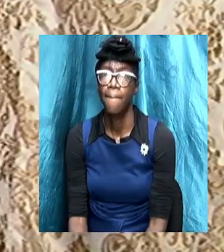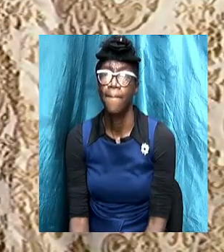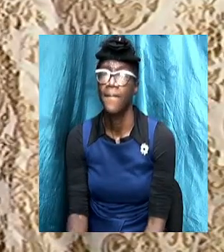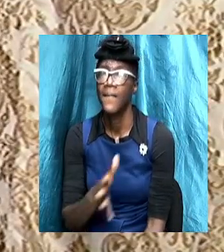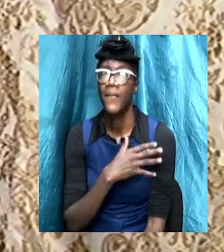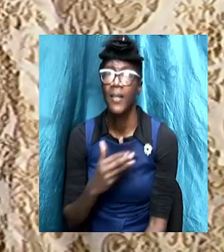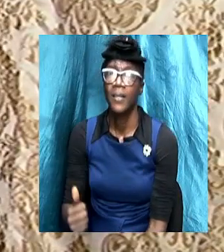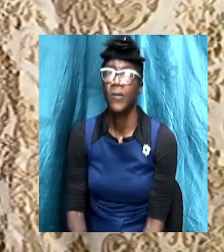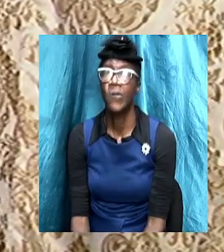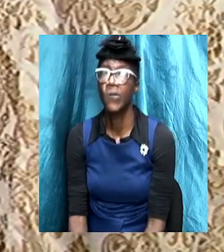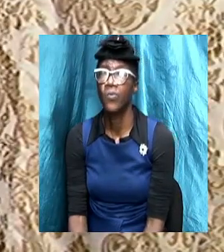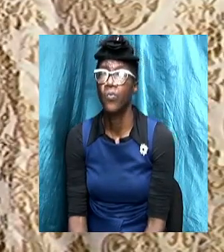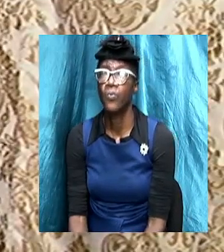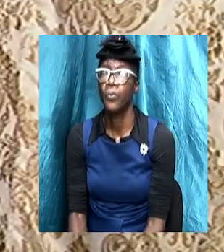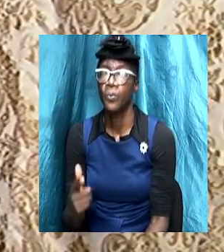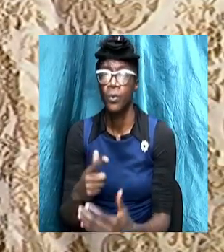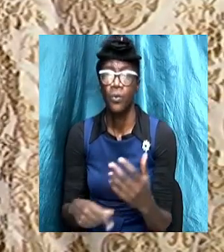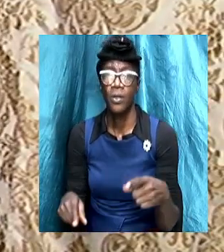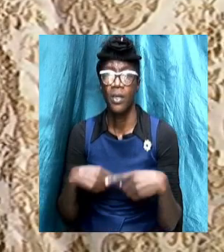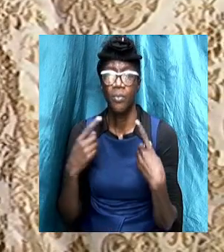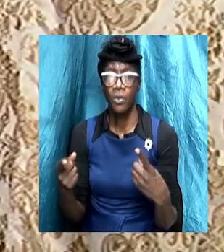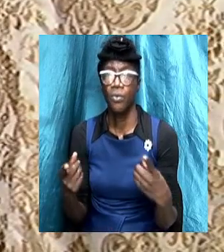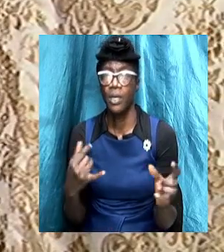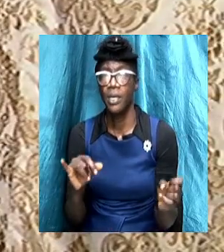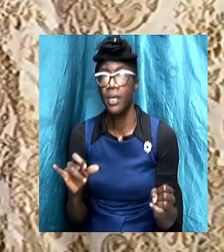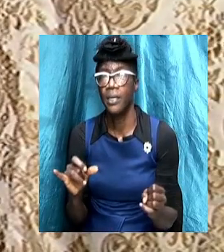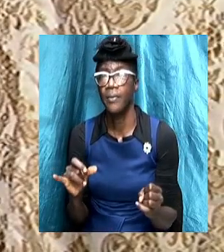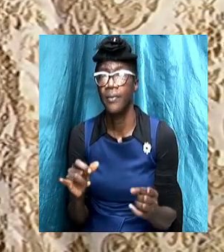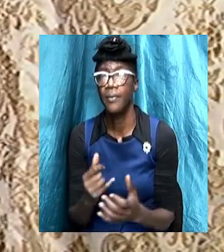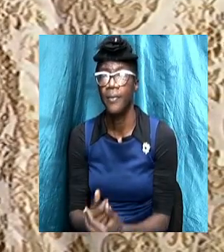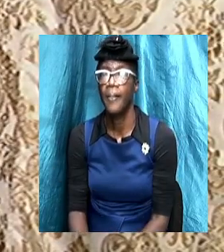And what I'm going to be doing is